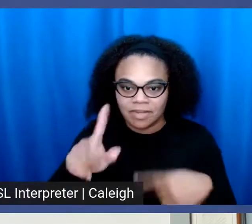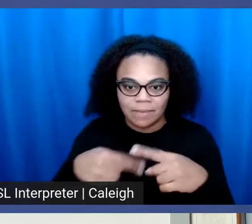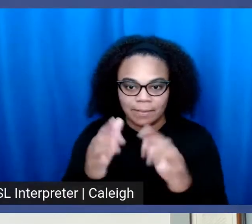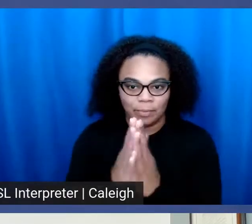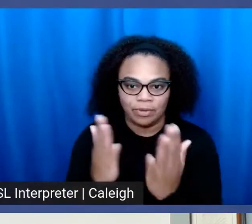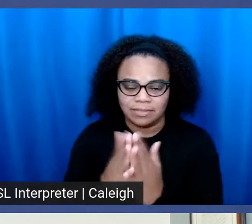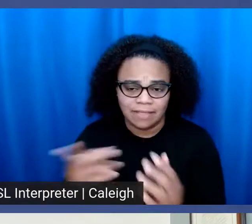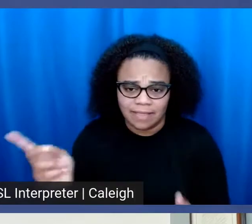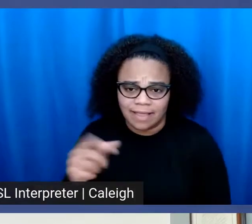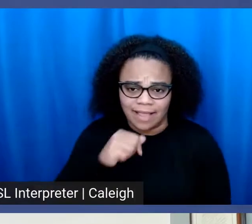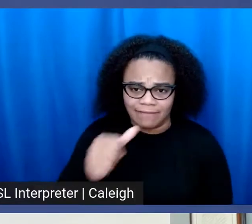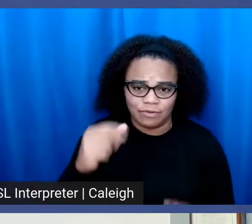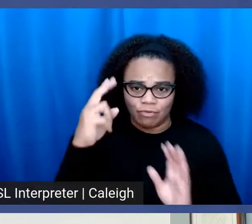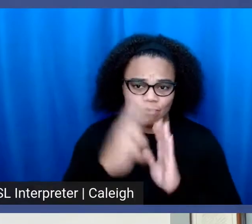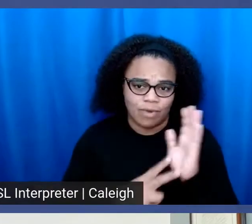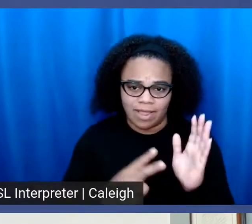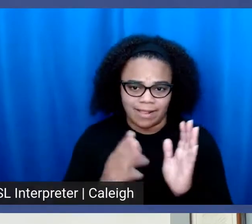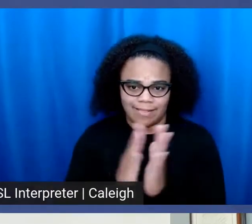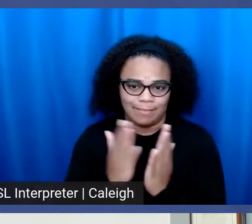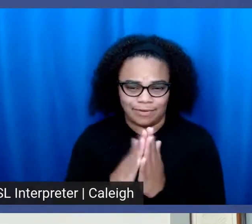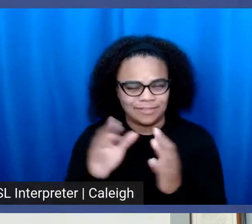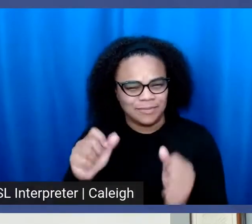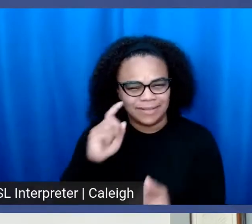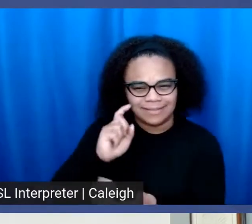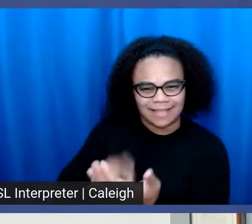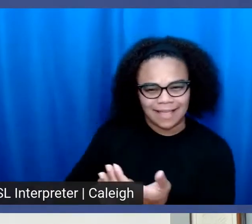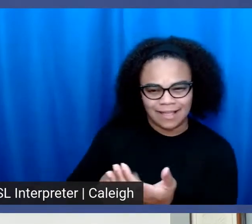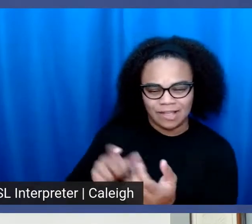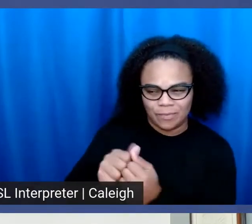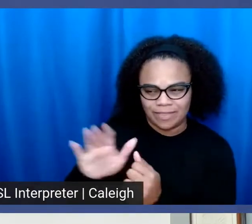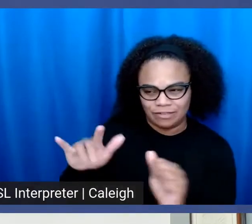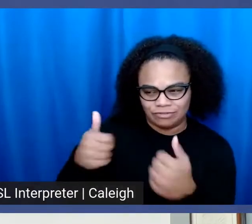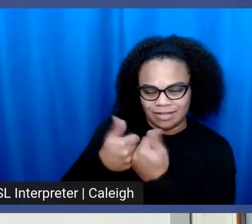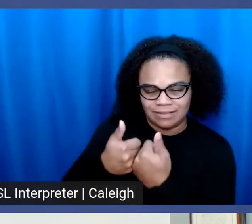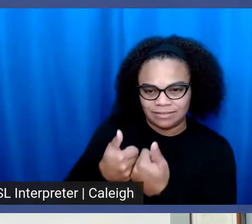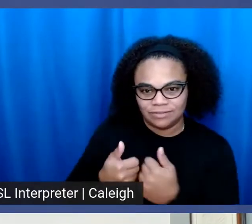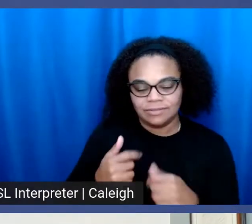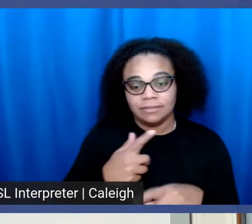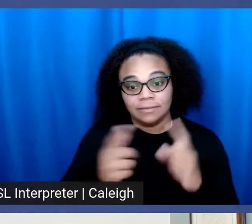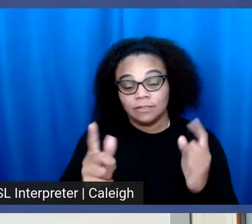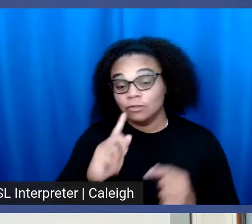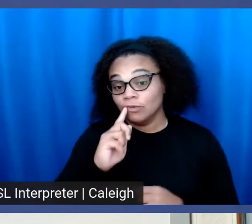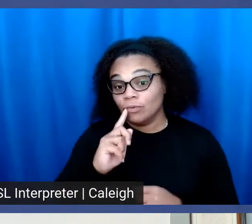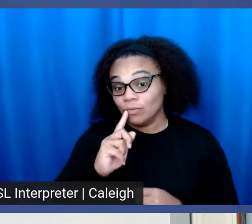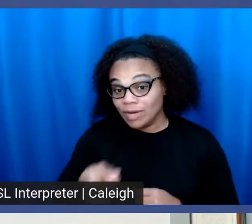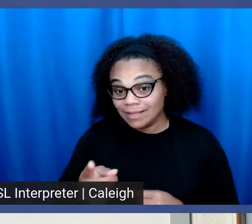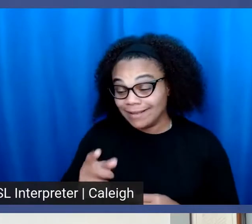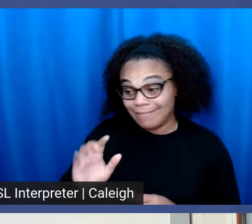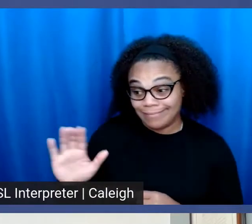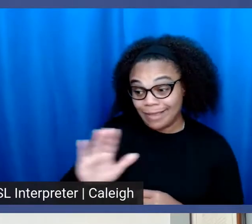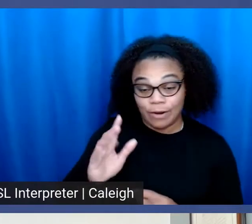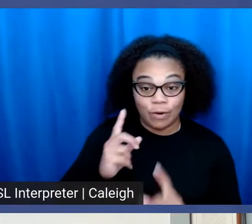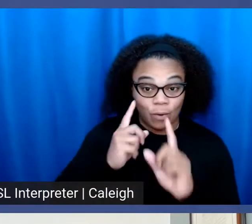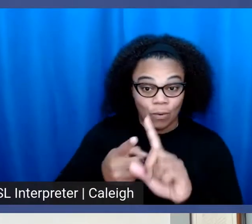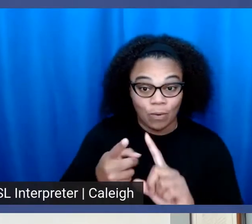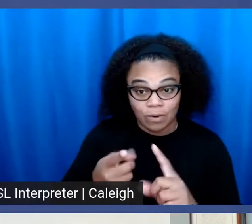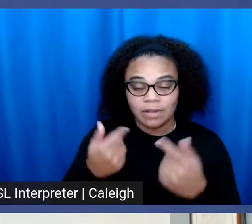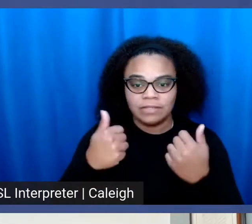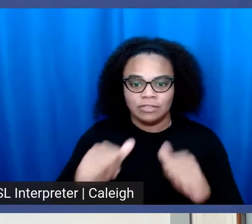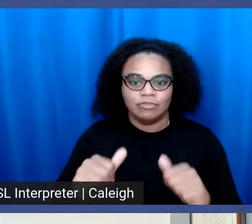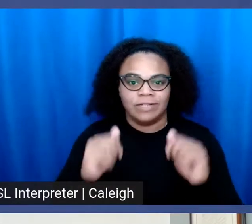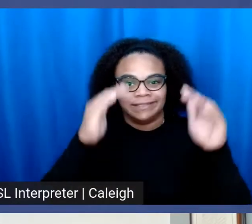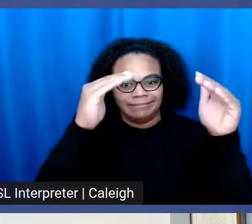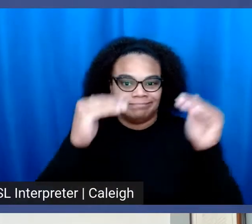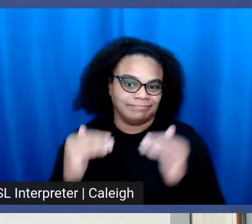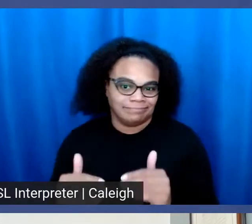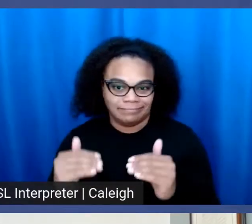particular books, which you can tell by the challenges. The real goal here is to undermine public education in America and